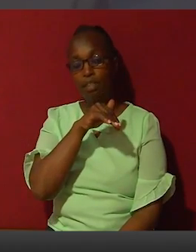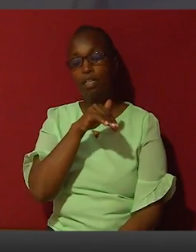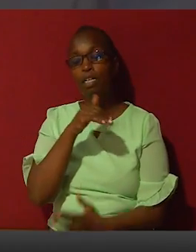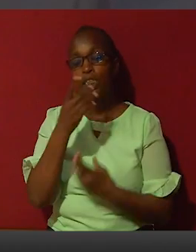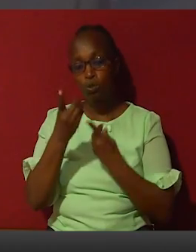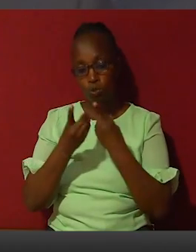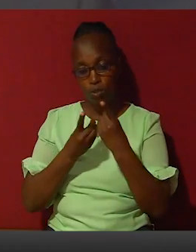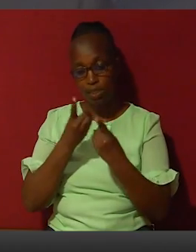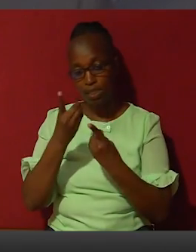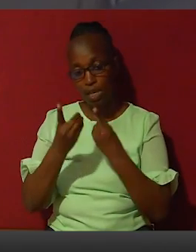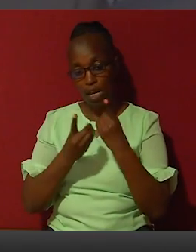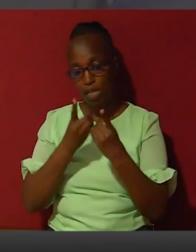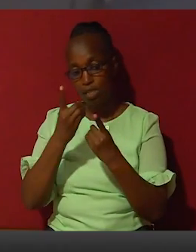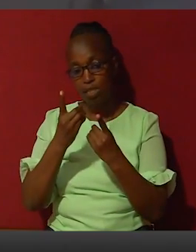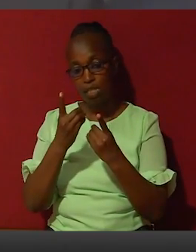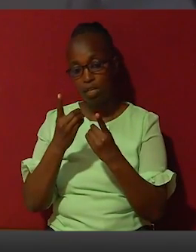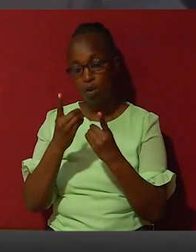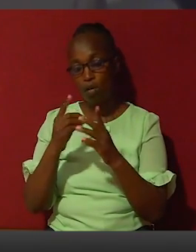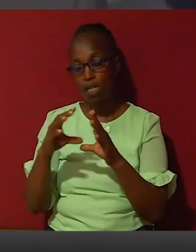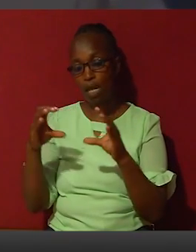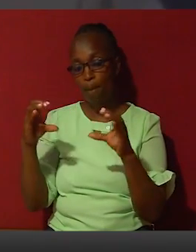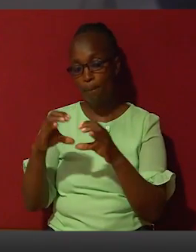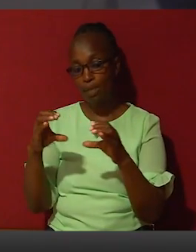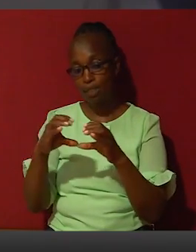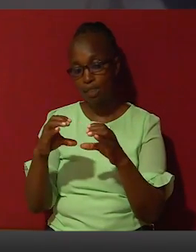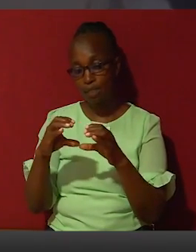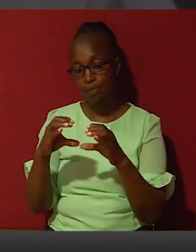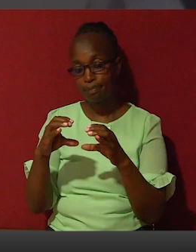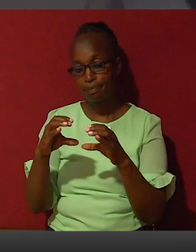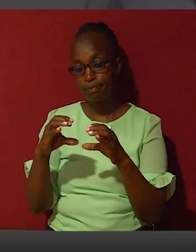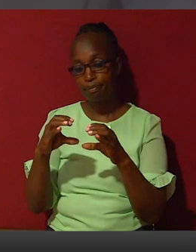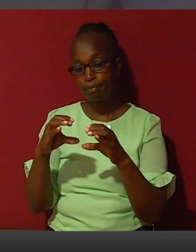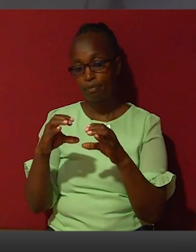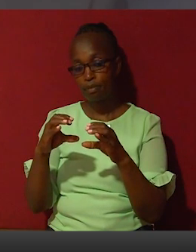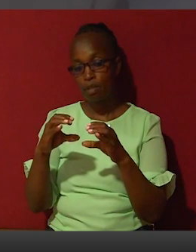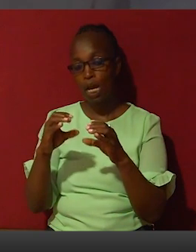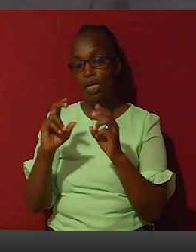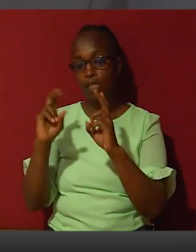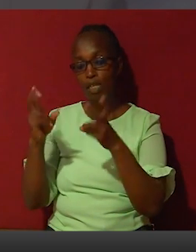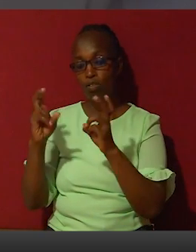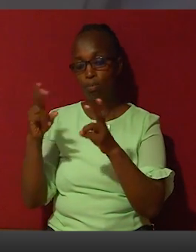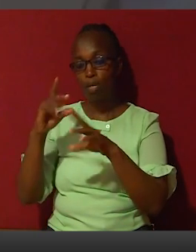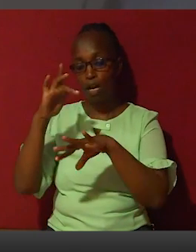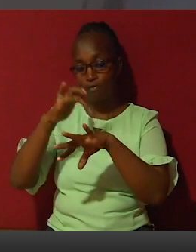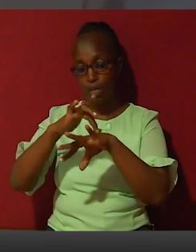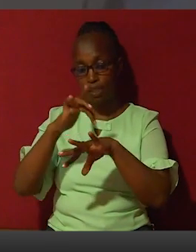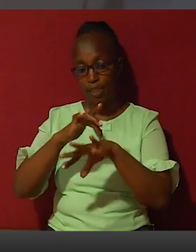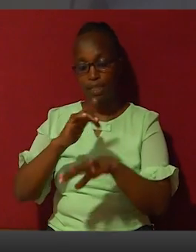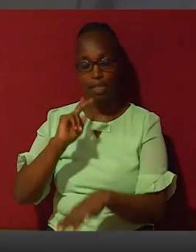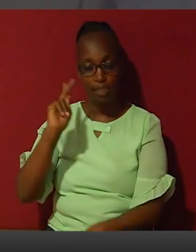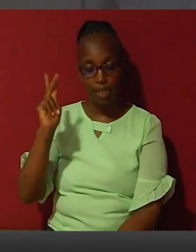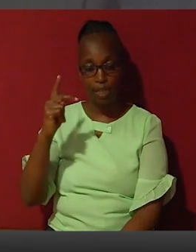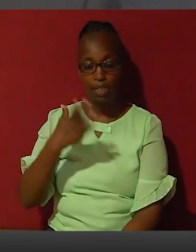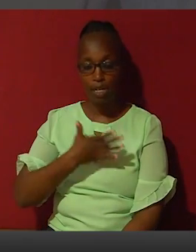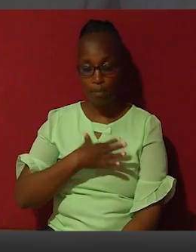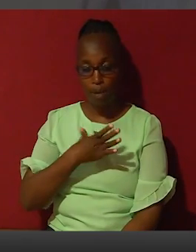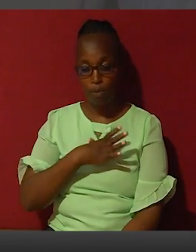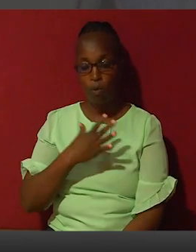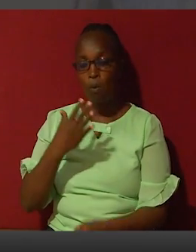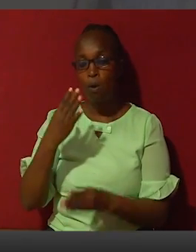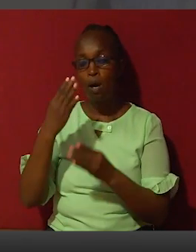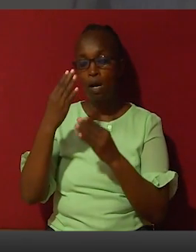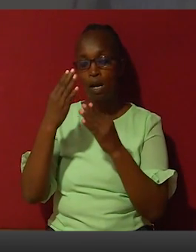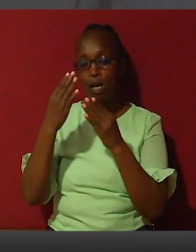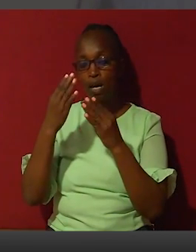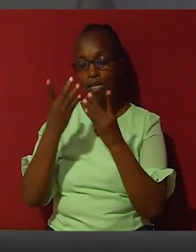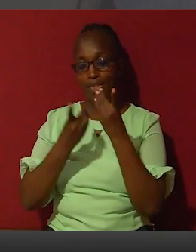to deliberate on internal party affairs and also matters affecting the people and the nation of Kenya at large. These are the resolutions